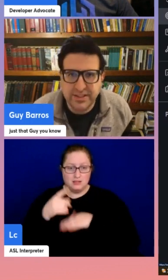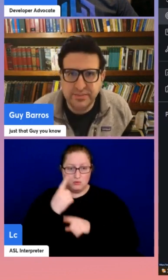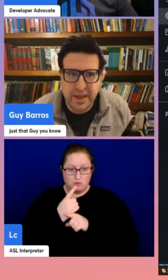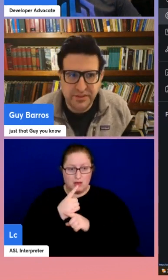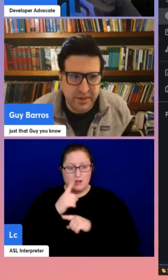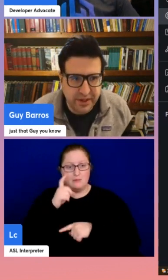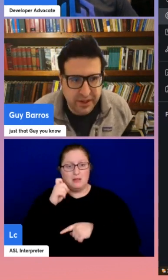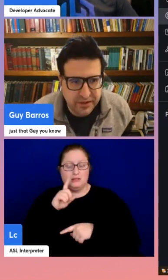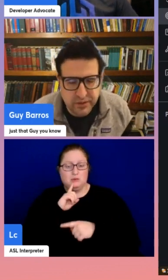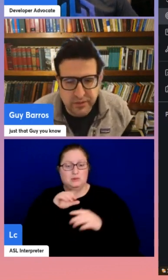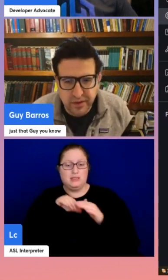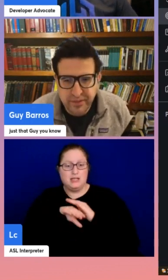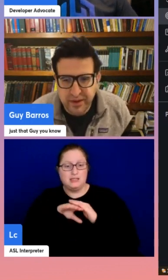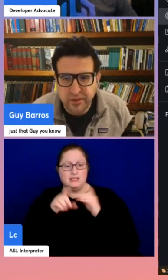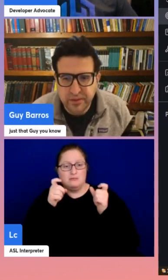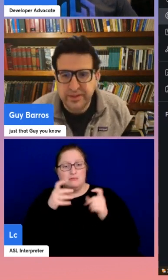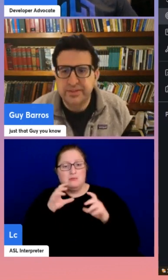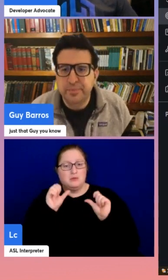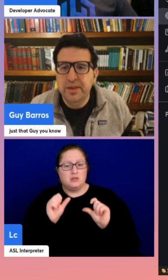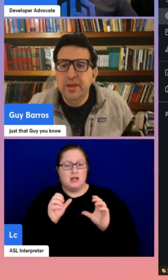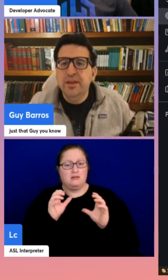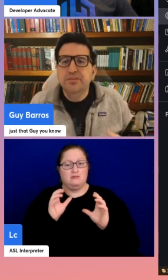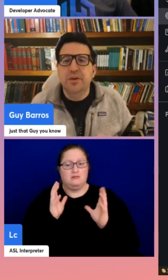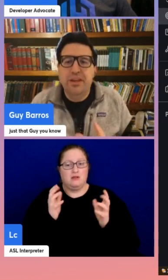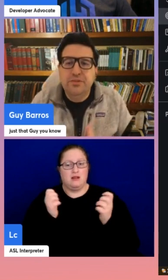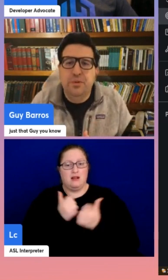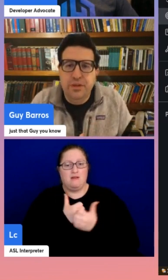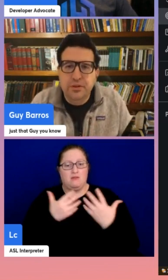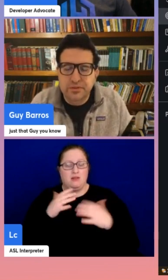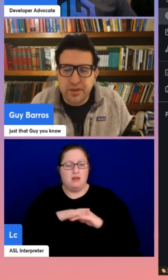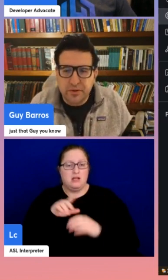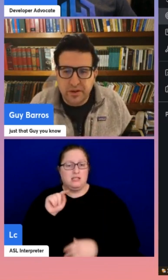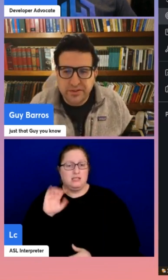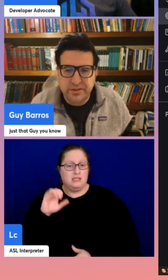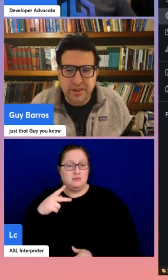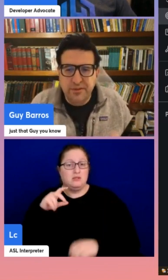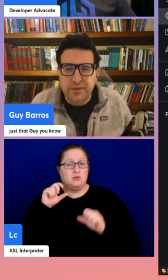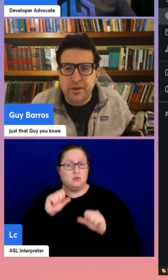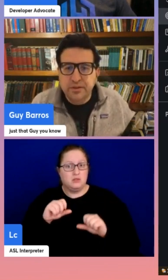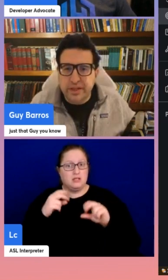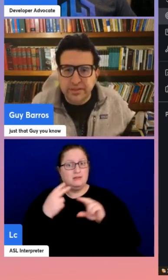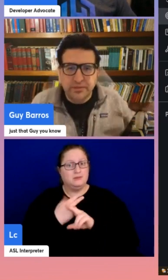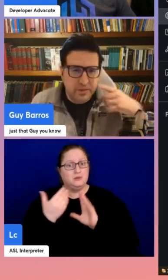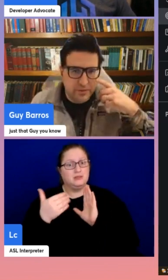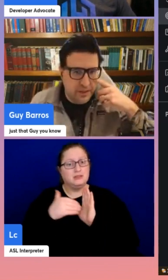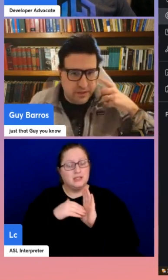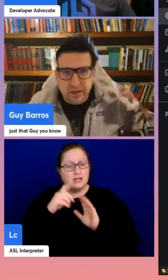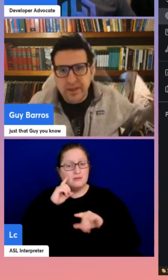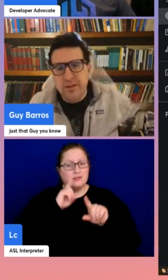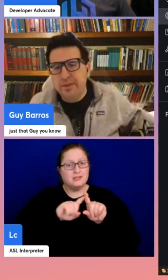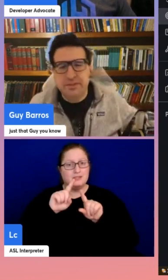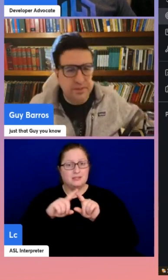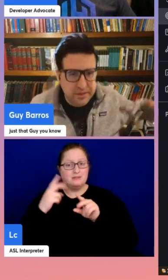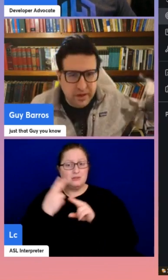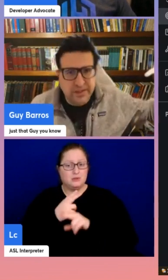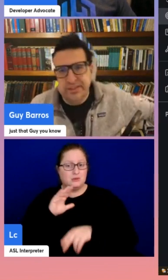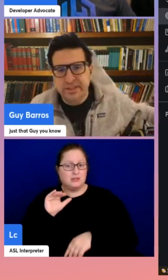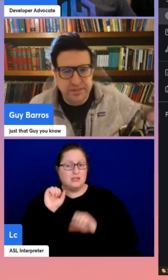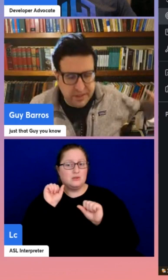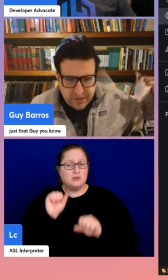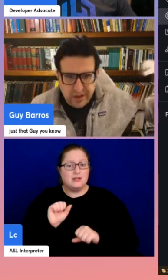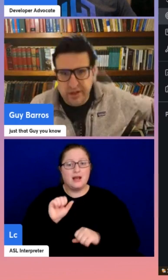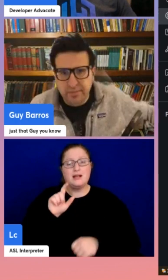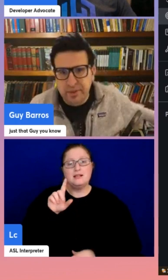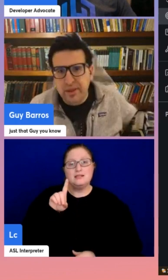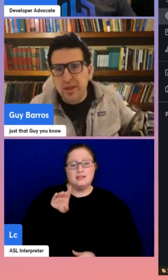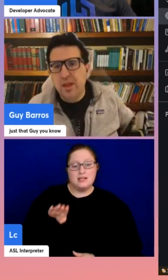just access management, and you can talk to everything on TCP, so it is reused across different use cases, right? So you can talk databases, you can talk SSH,